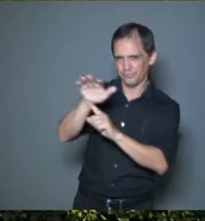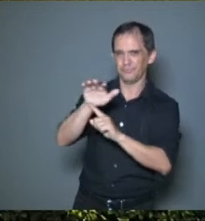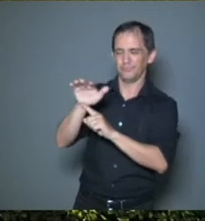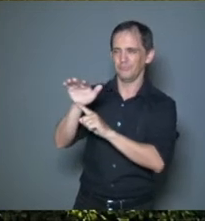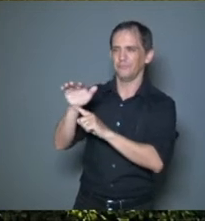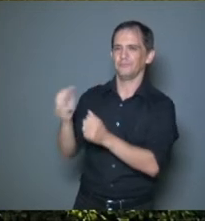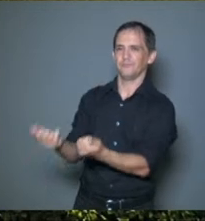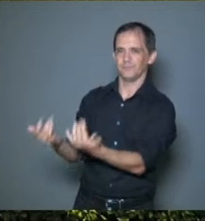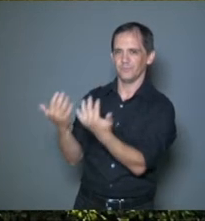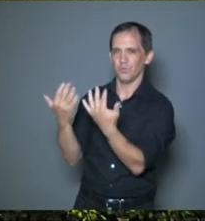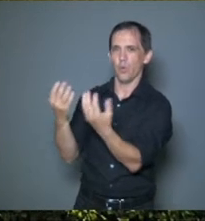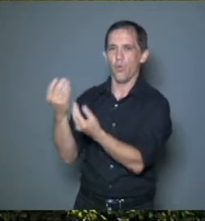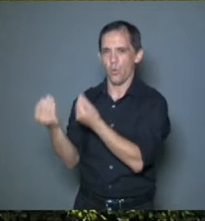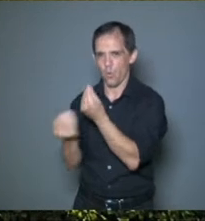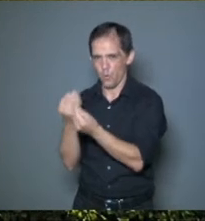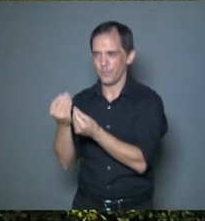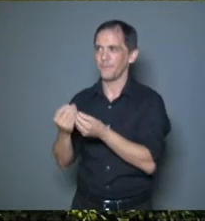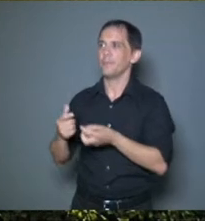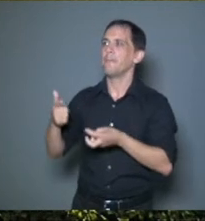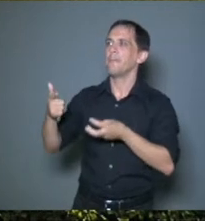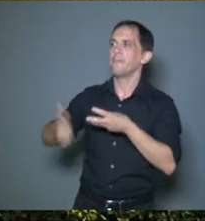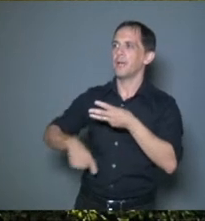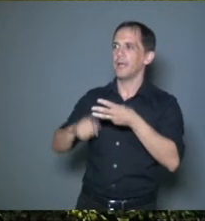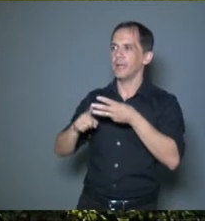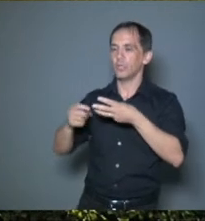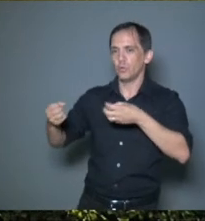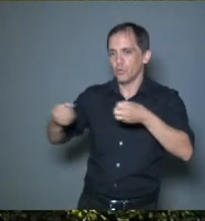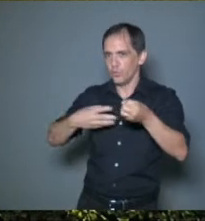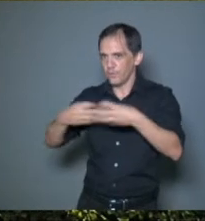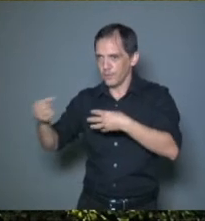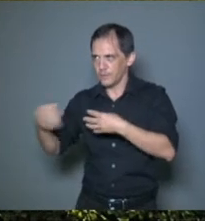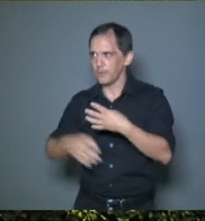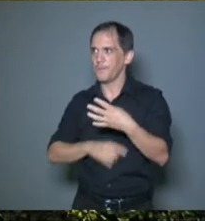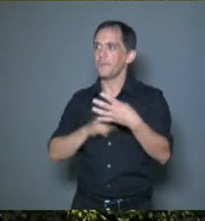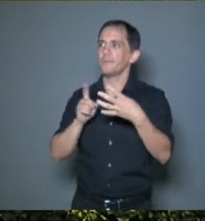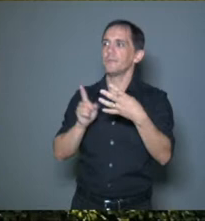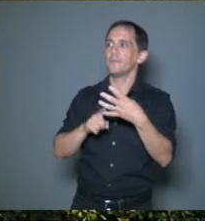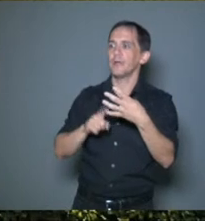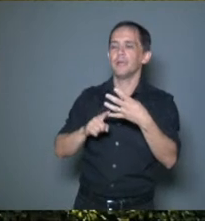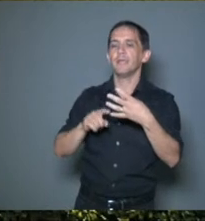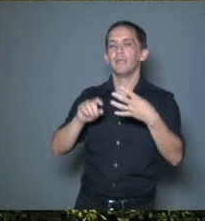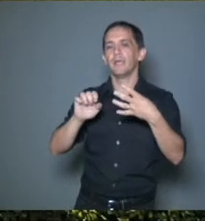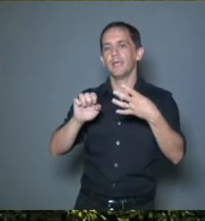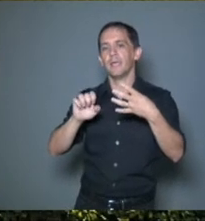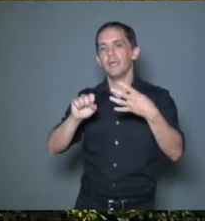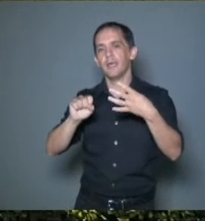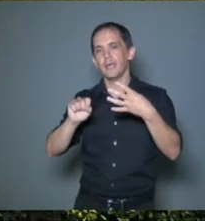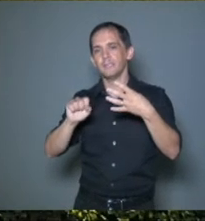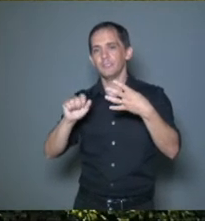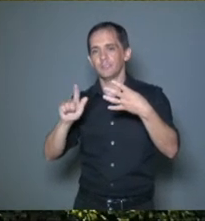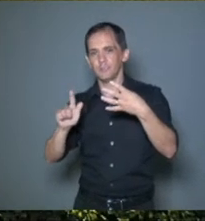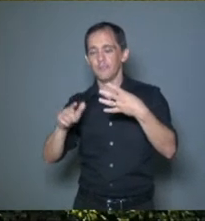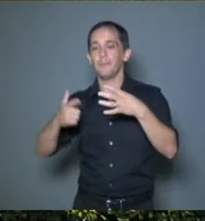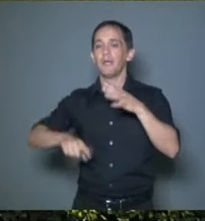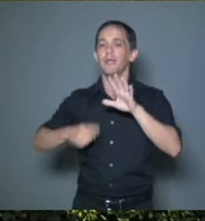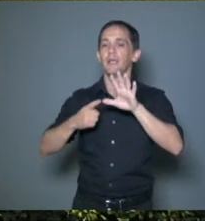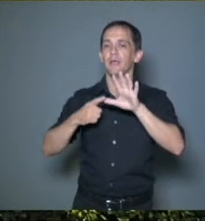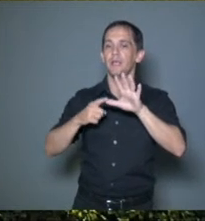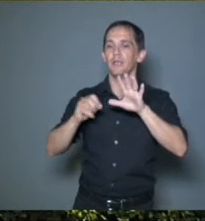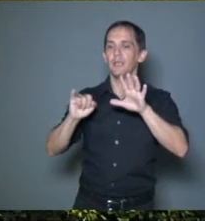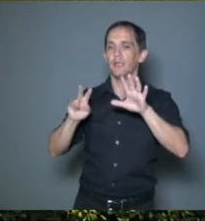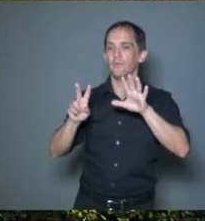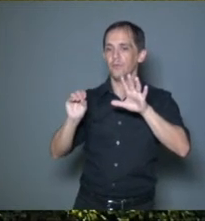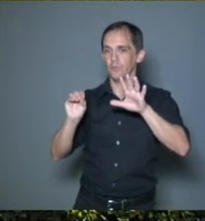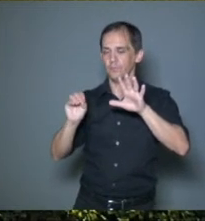And Federico will speak about innovation. He's our innovation head. Alvaro will talk about ESG. And